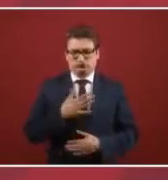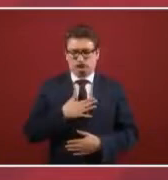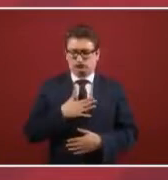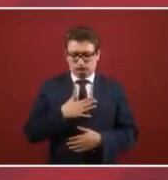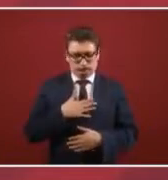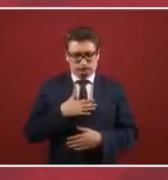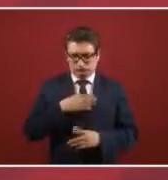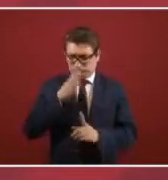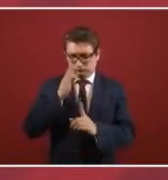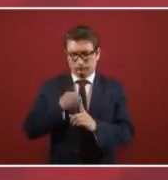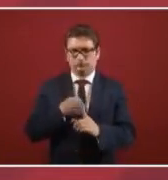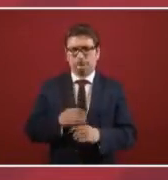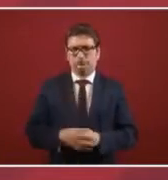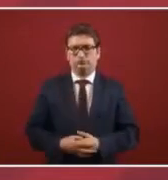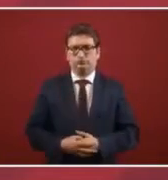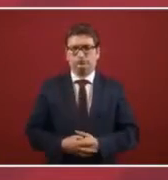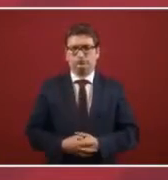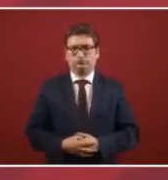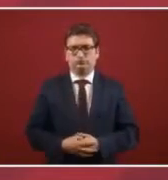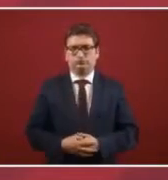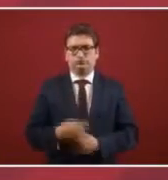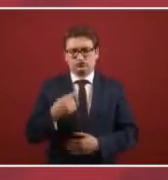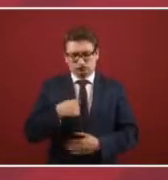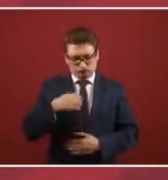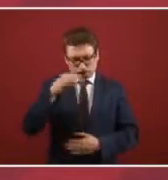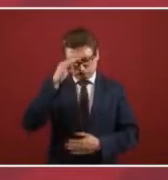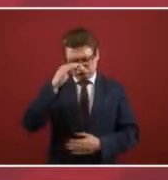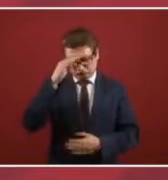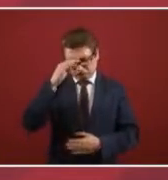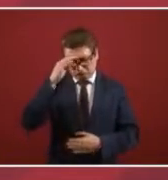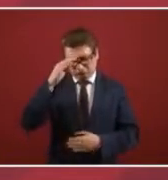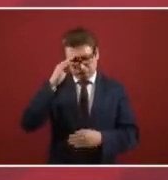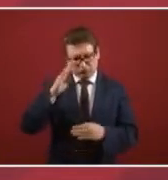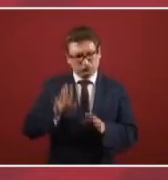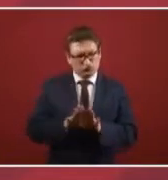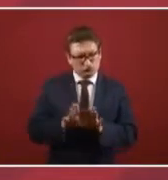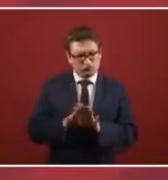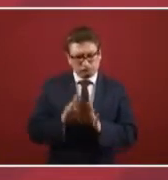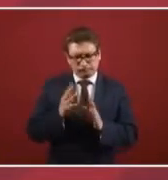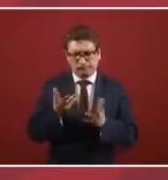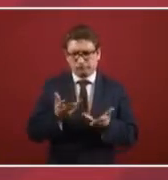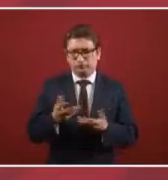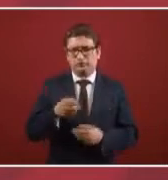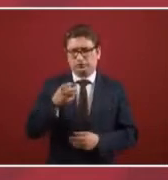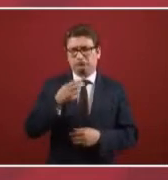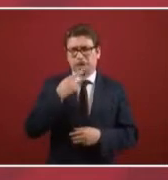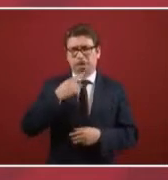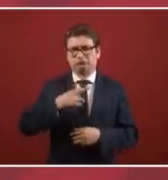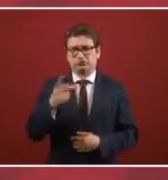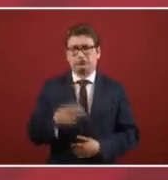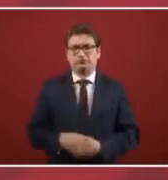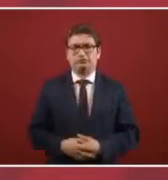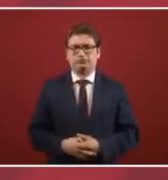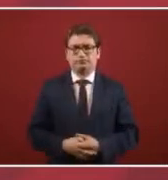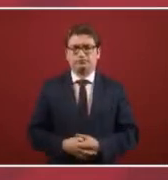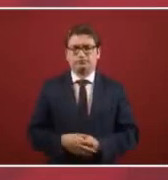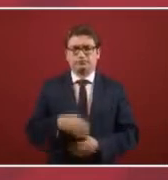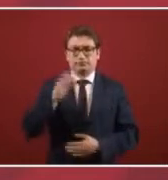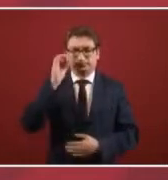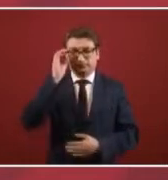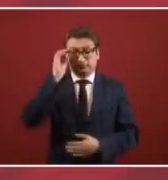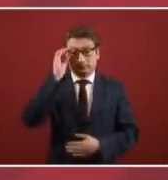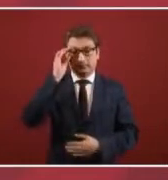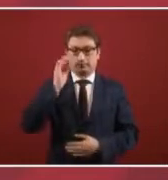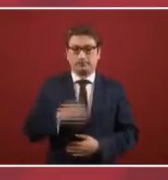I will Lo he make venido sure of that. pensando, I have been caminando, thinking about it, I've y es been lo mejor. evaluating it, and I think that's the right